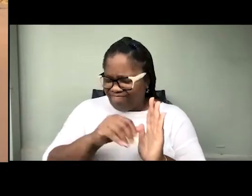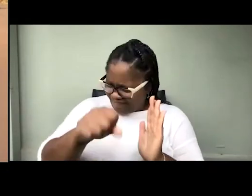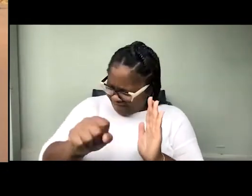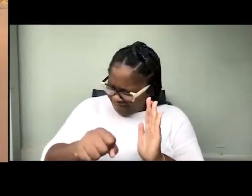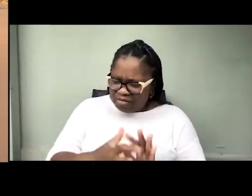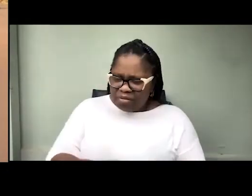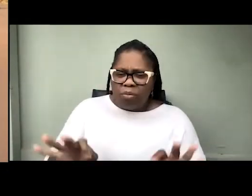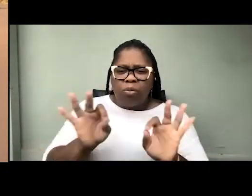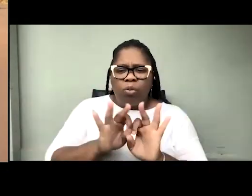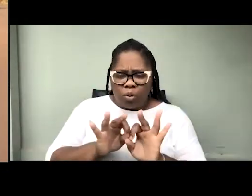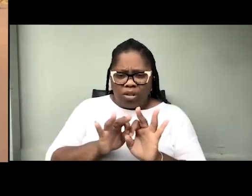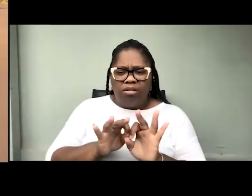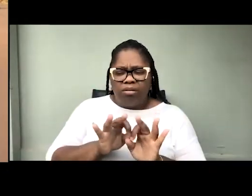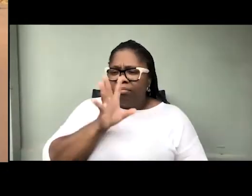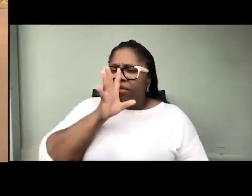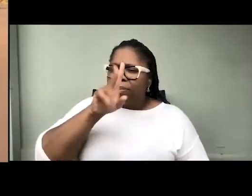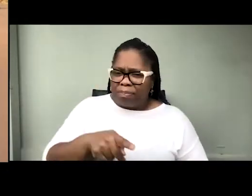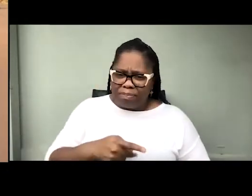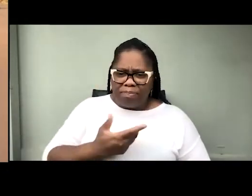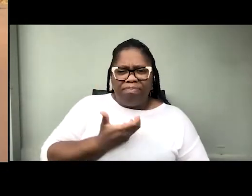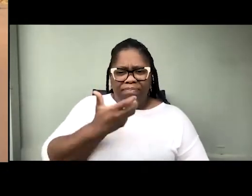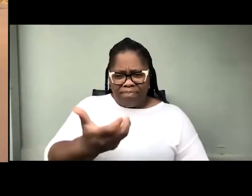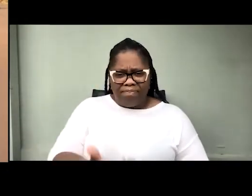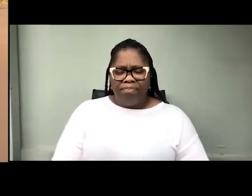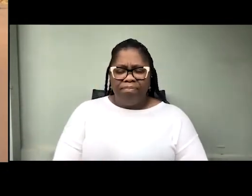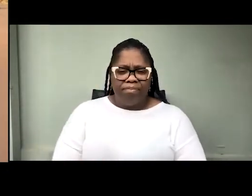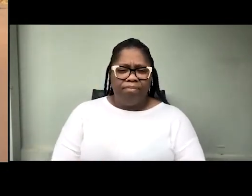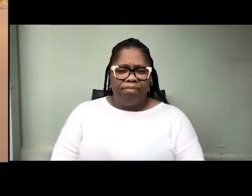just to really raise your voice locally.